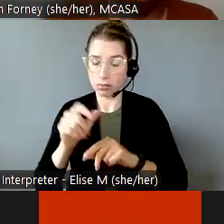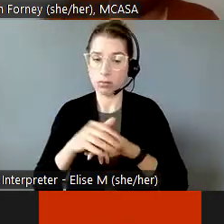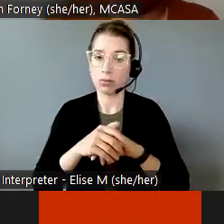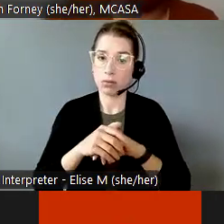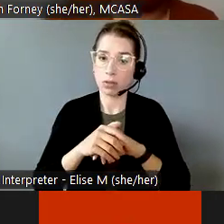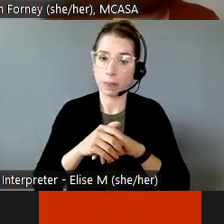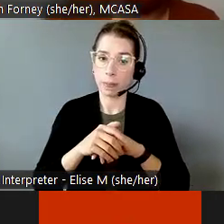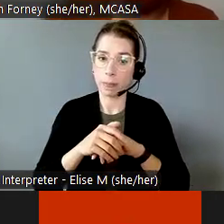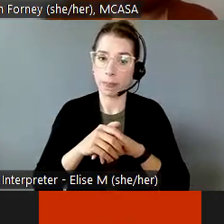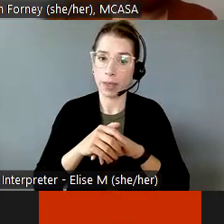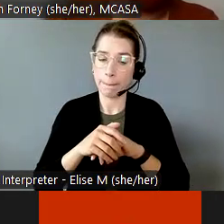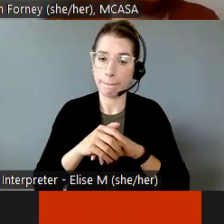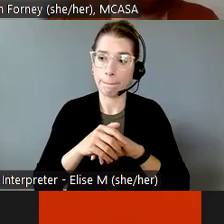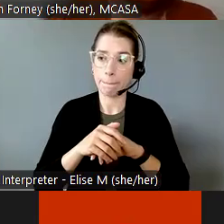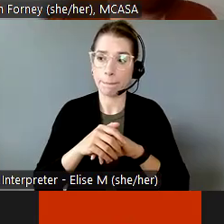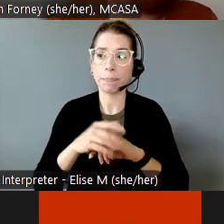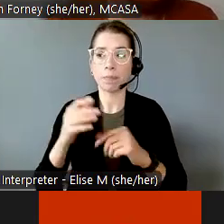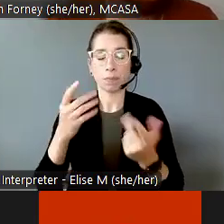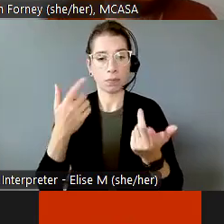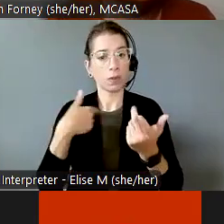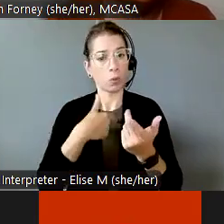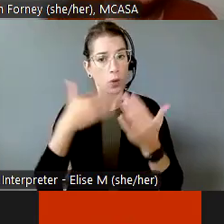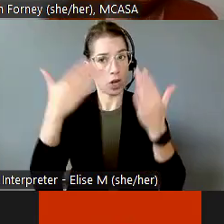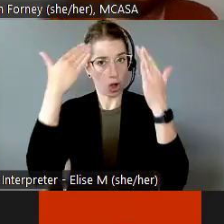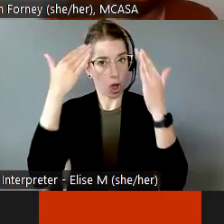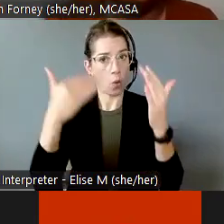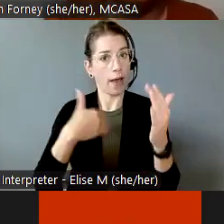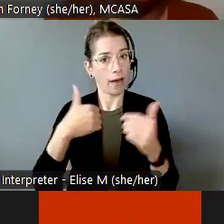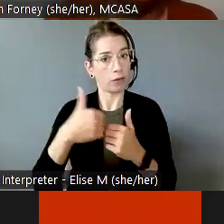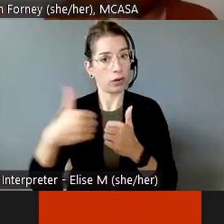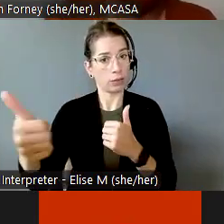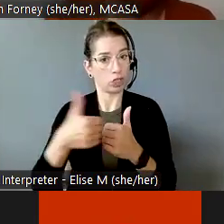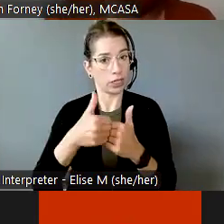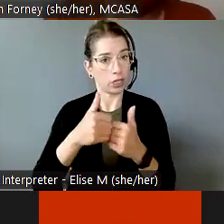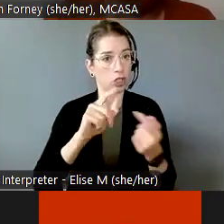Are we ensuring that there are transportation options to and from our office?